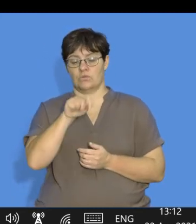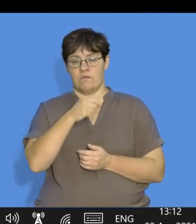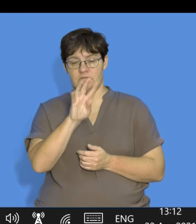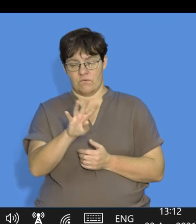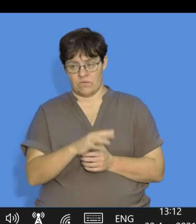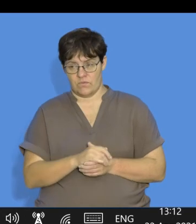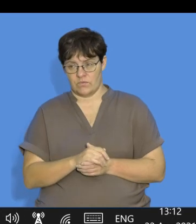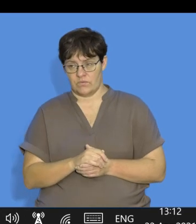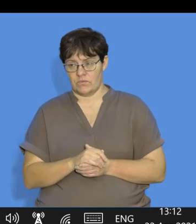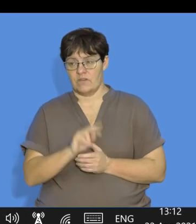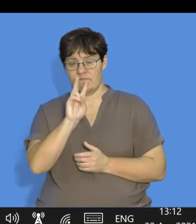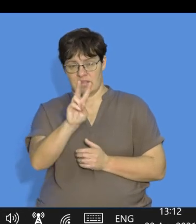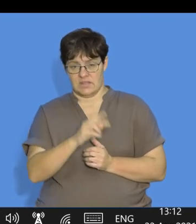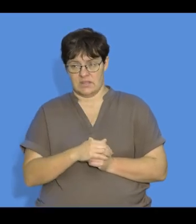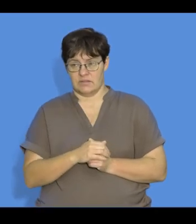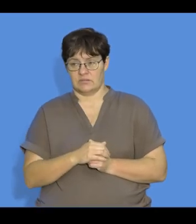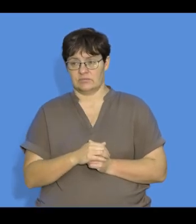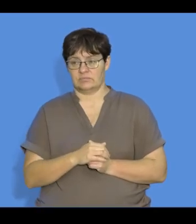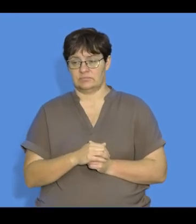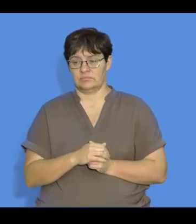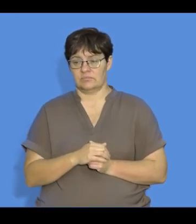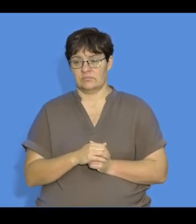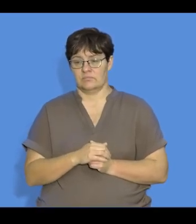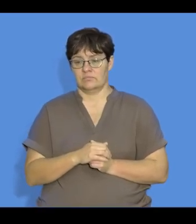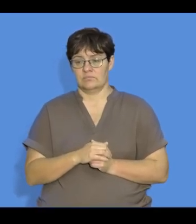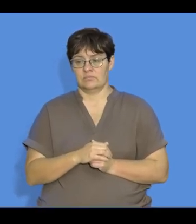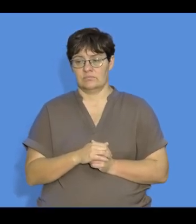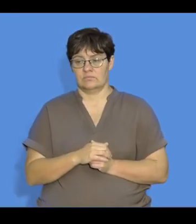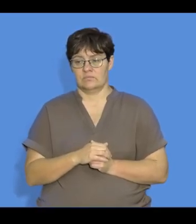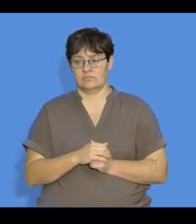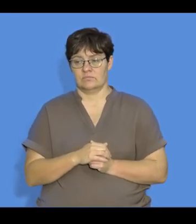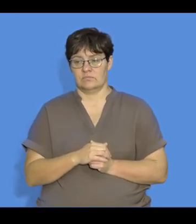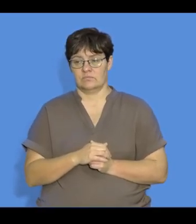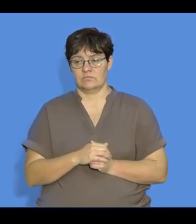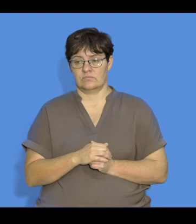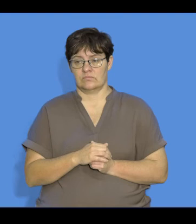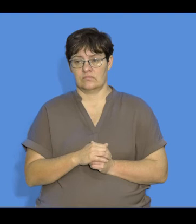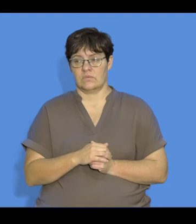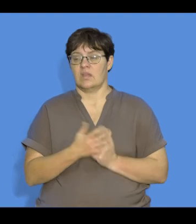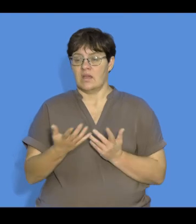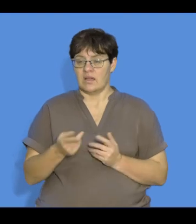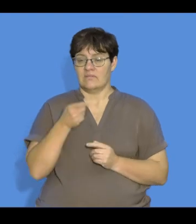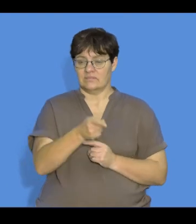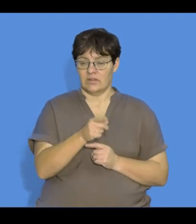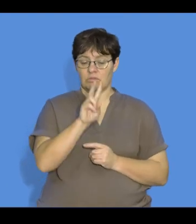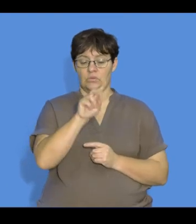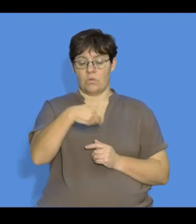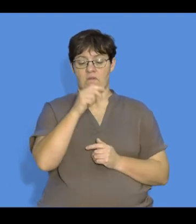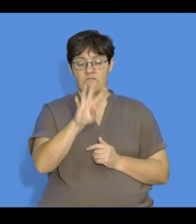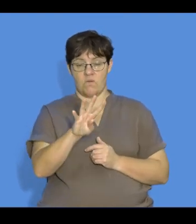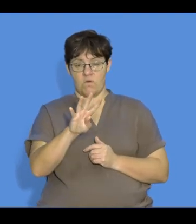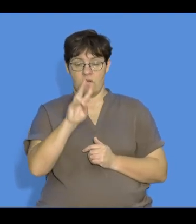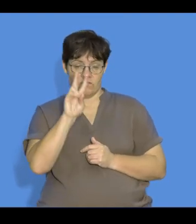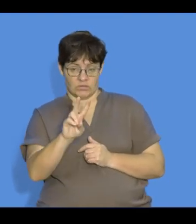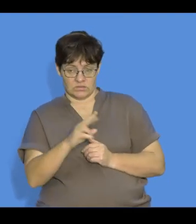2.4 volts. Right, so this is 2.4 volts. So if that is 2,4 volts,